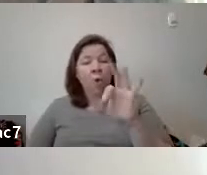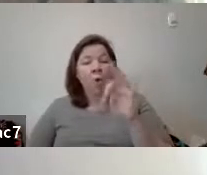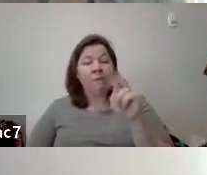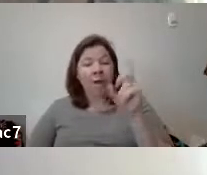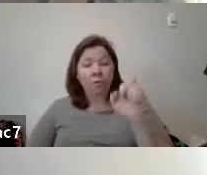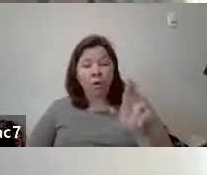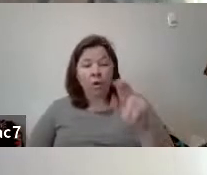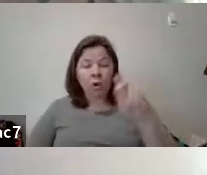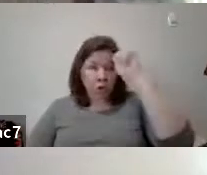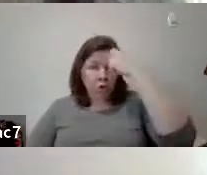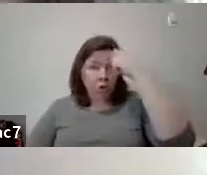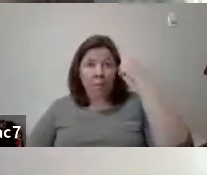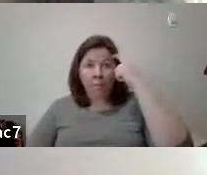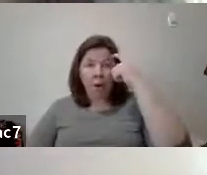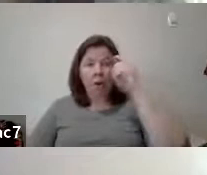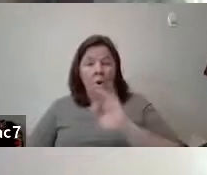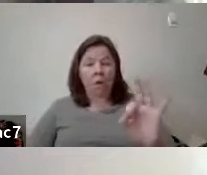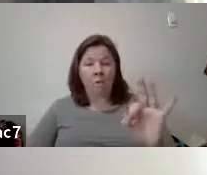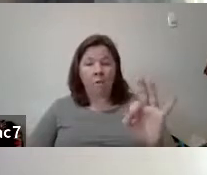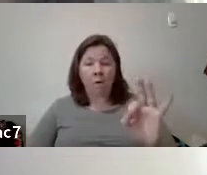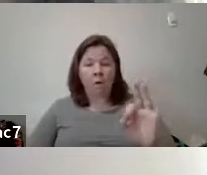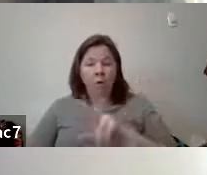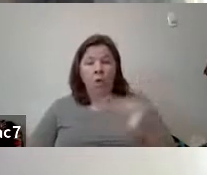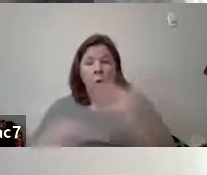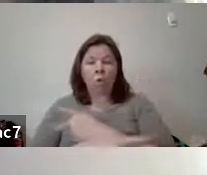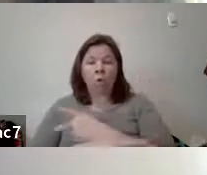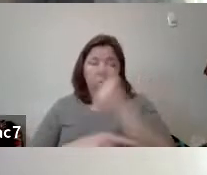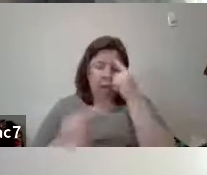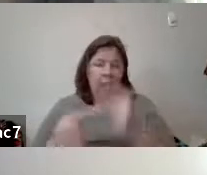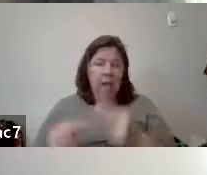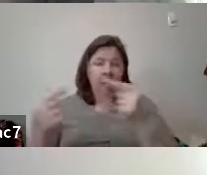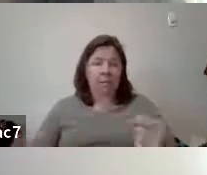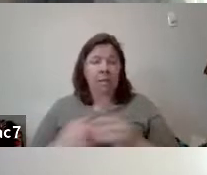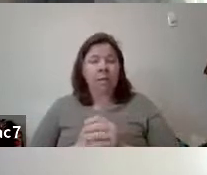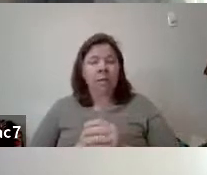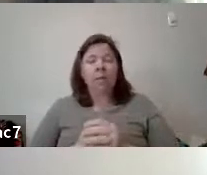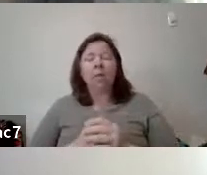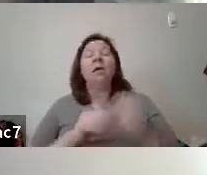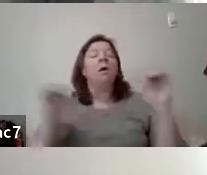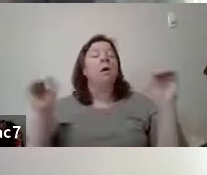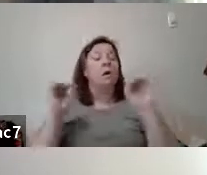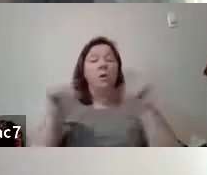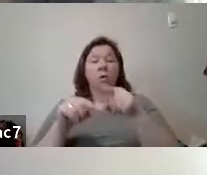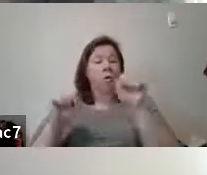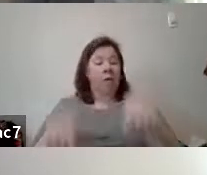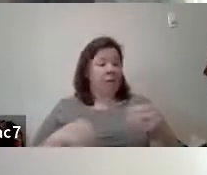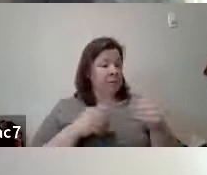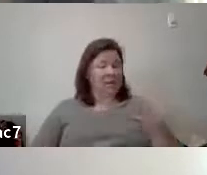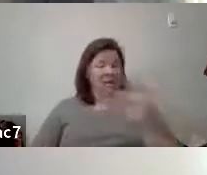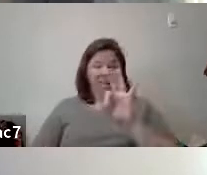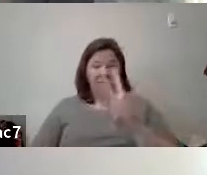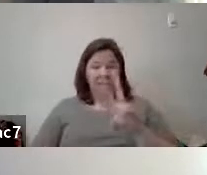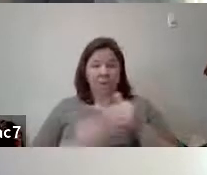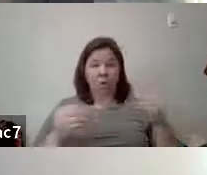your brain off. In this case, it's your worst enemy. There is nothing that you can spend $97